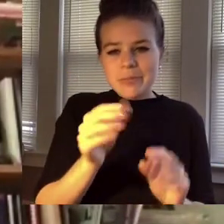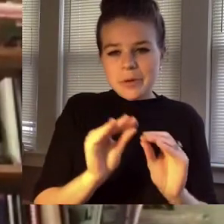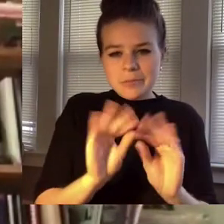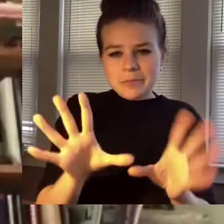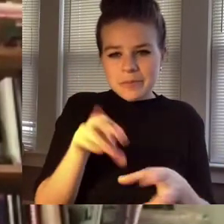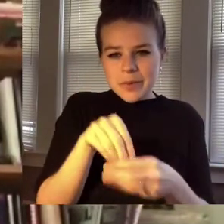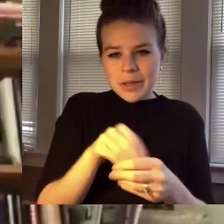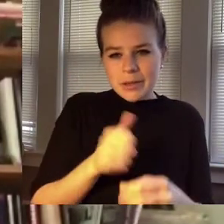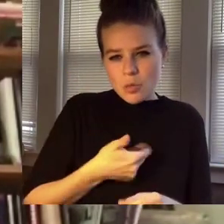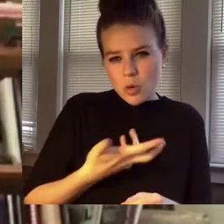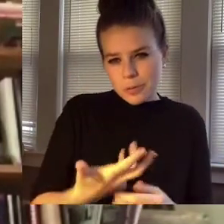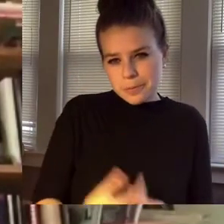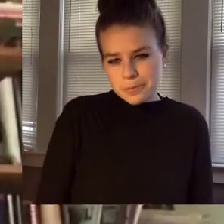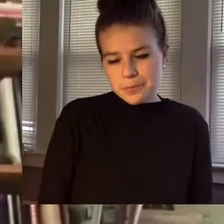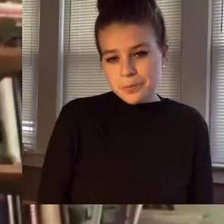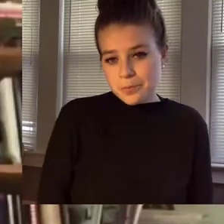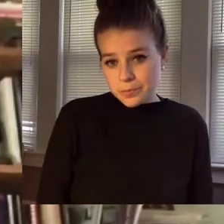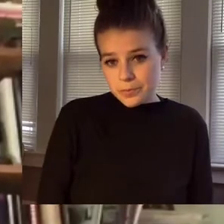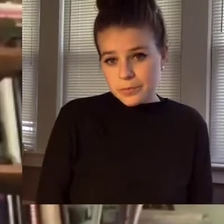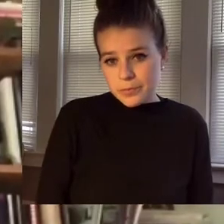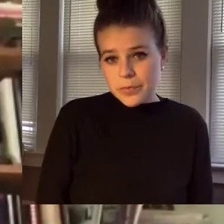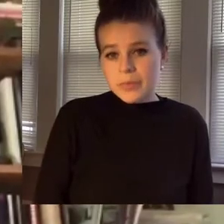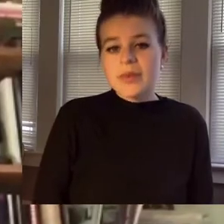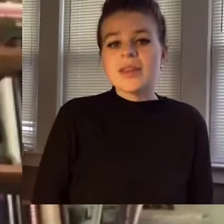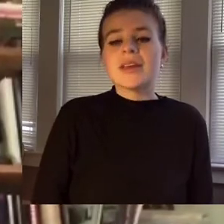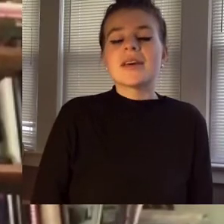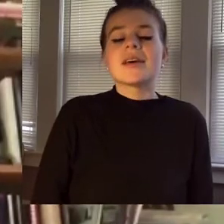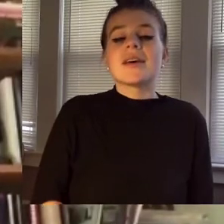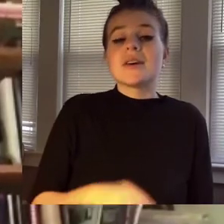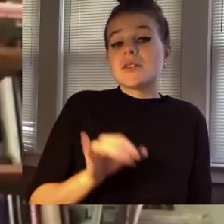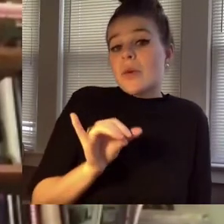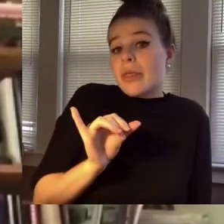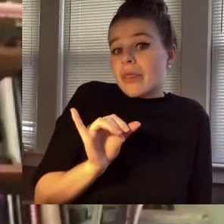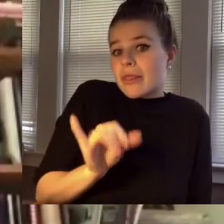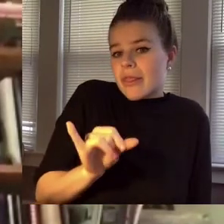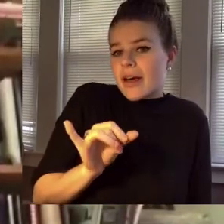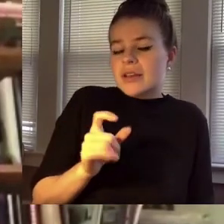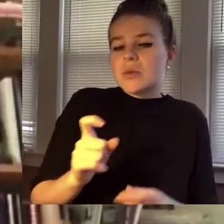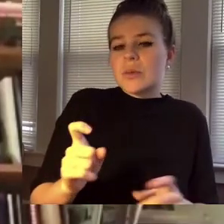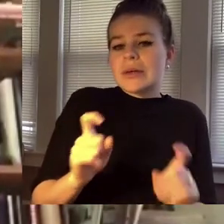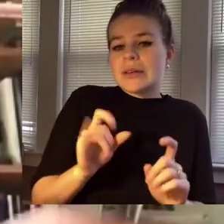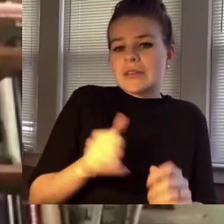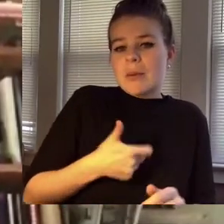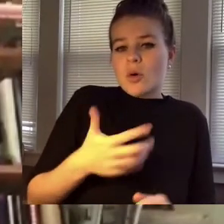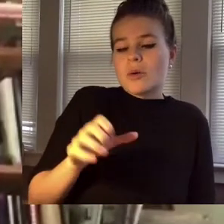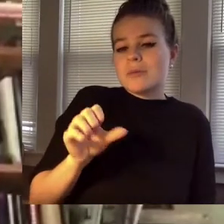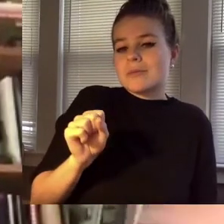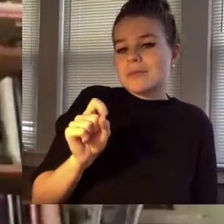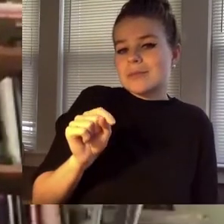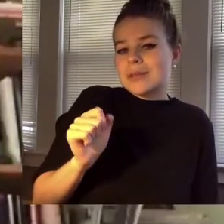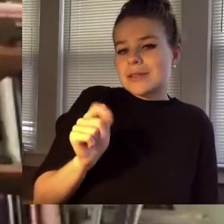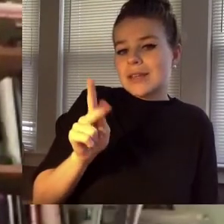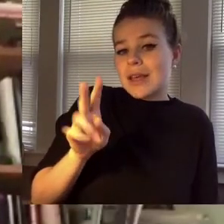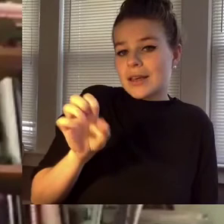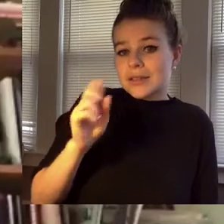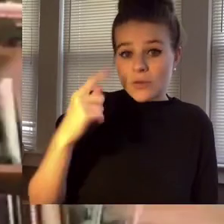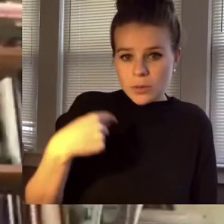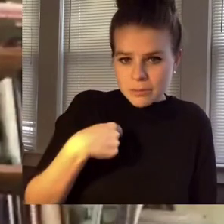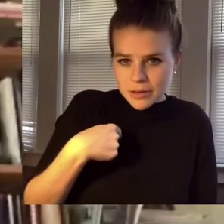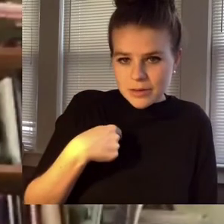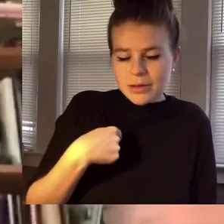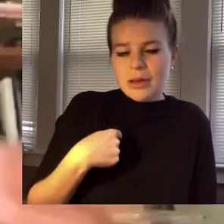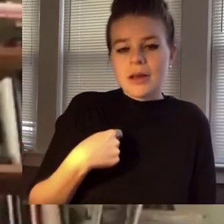poem. And that's what gives the poem stakes for me, the reader. I think it comes through though.